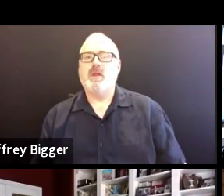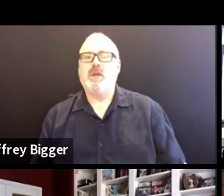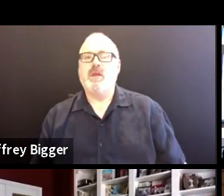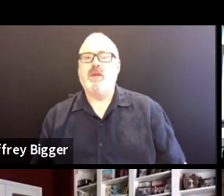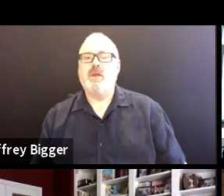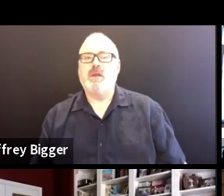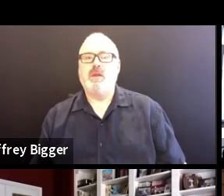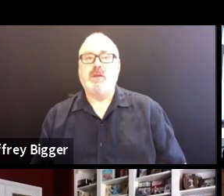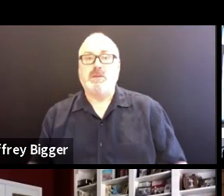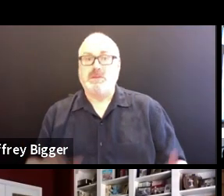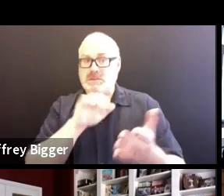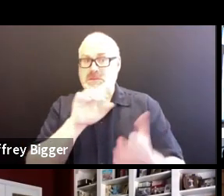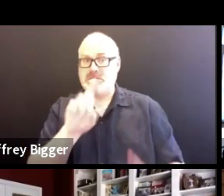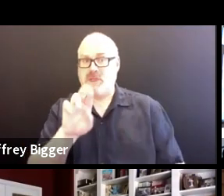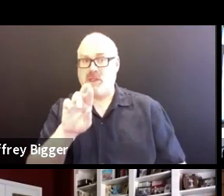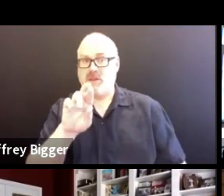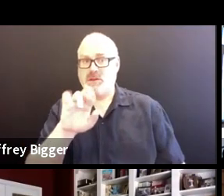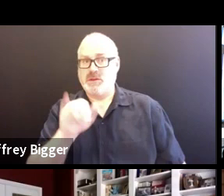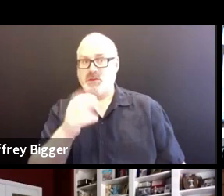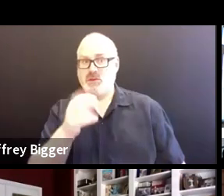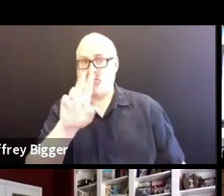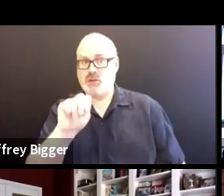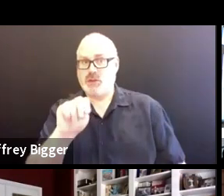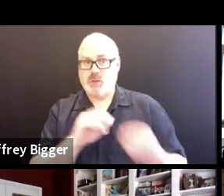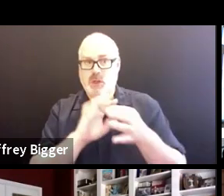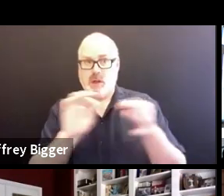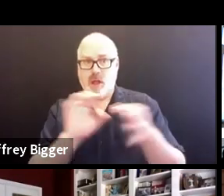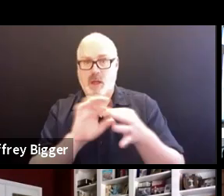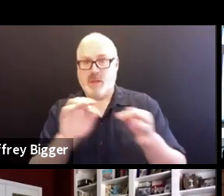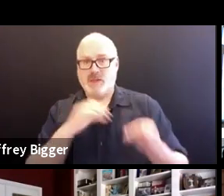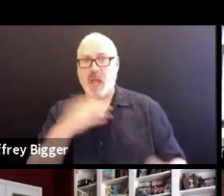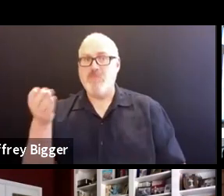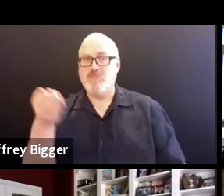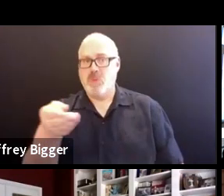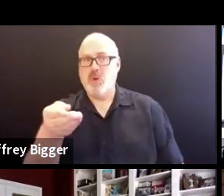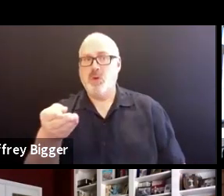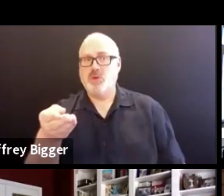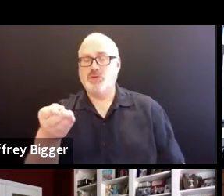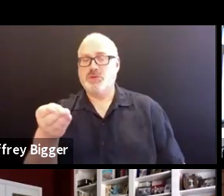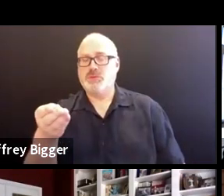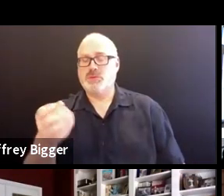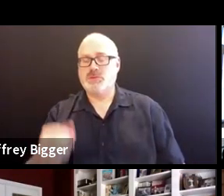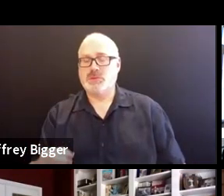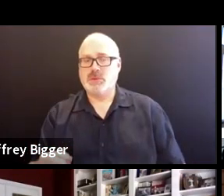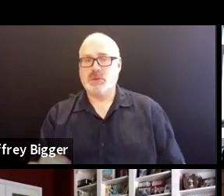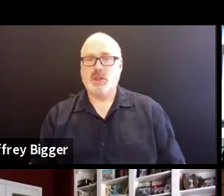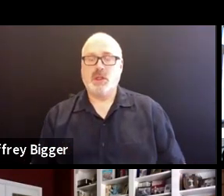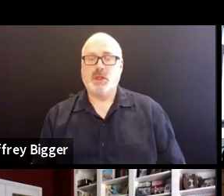Jordan has any other comments, I would move that forward.